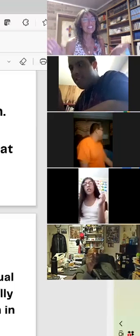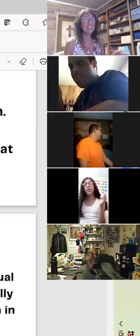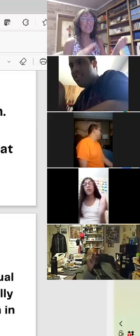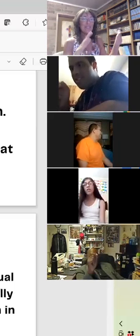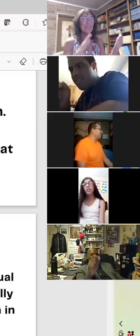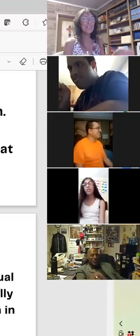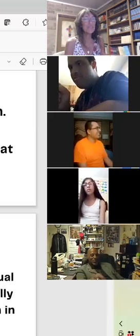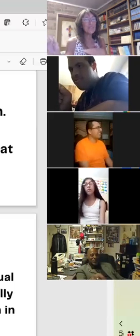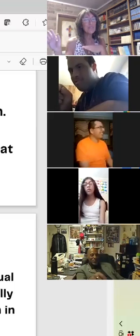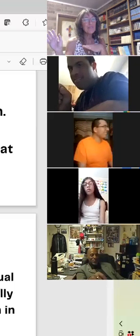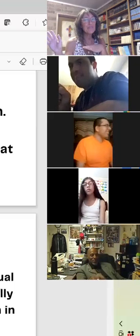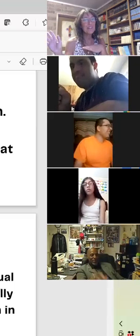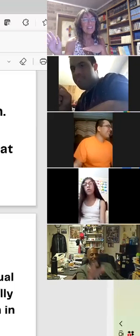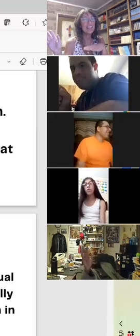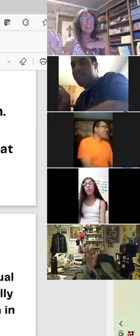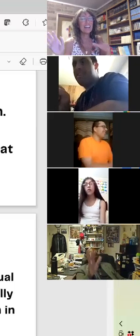birthday to you.